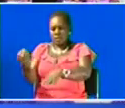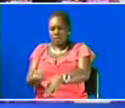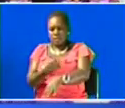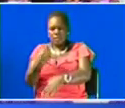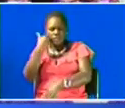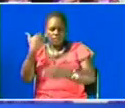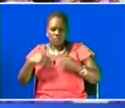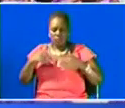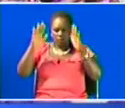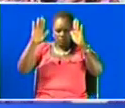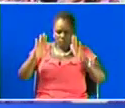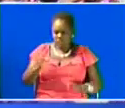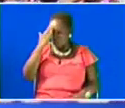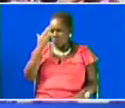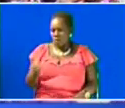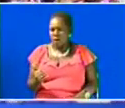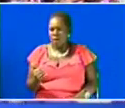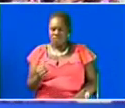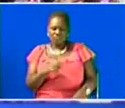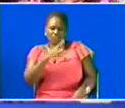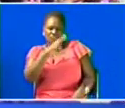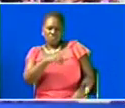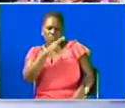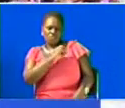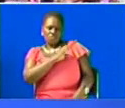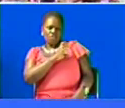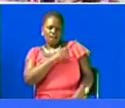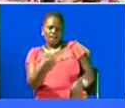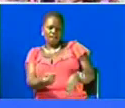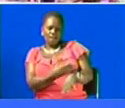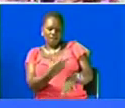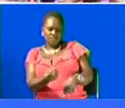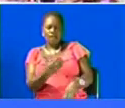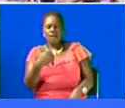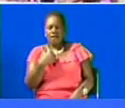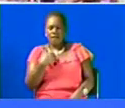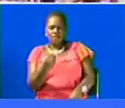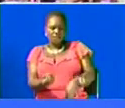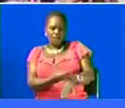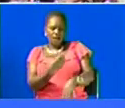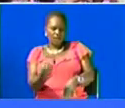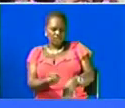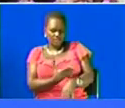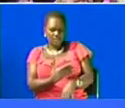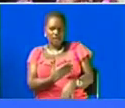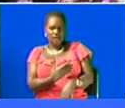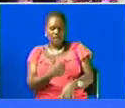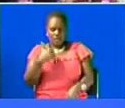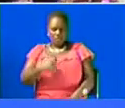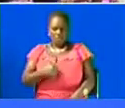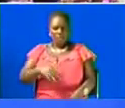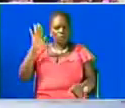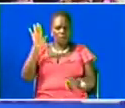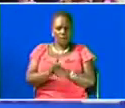patients. Because there's this stigma and fear about cancer, and then of course cancer leads to a lot of surgeries. You